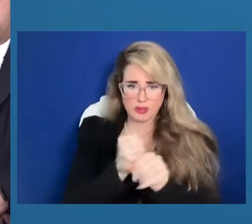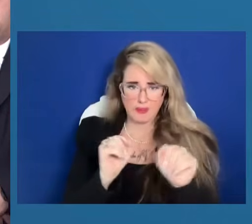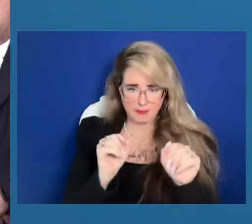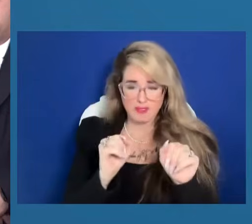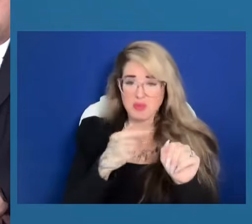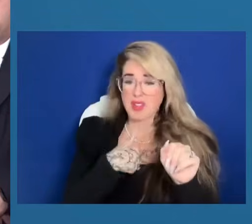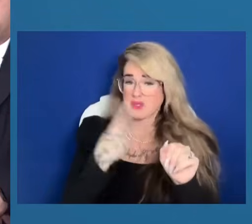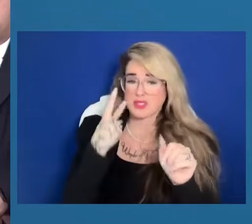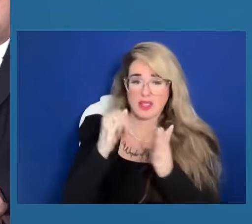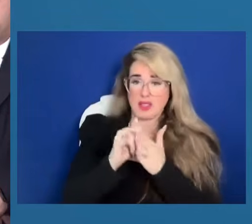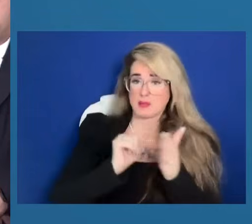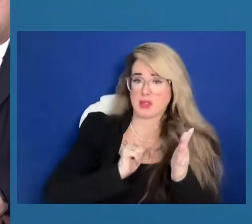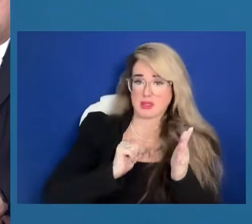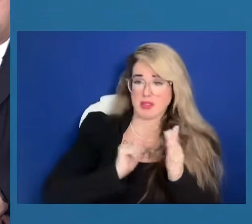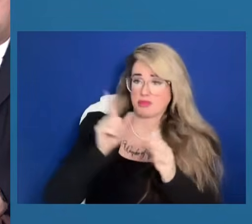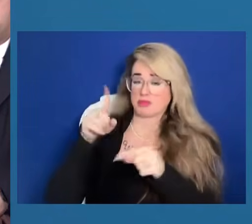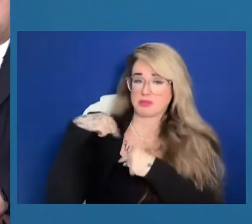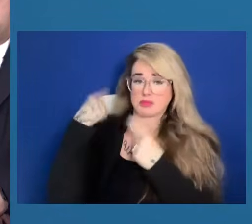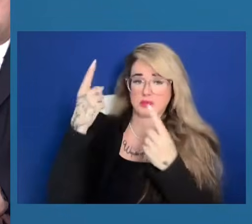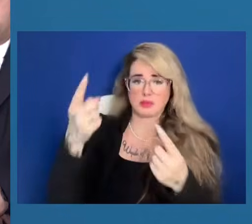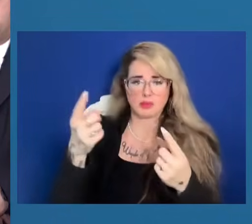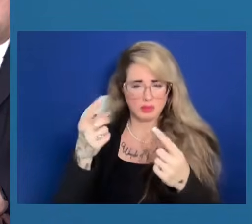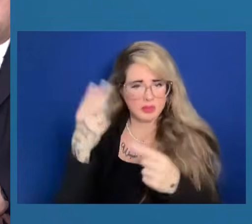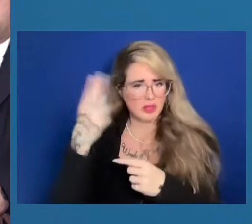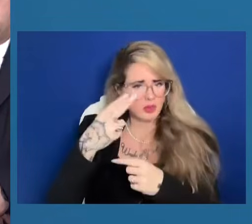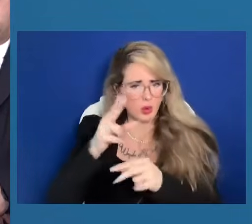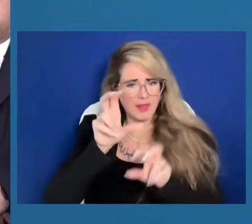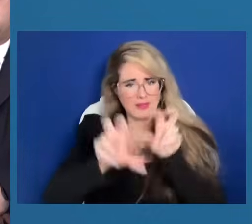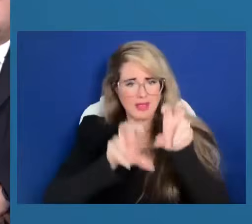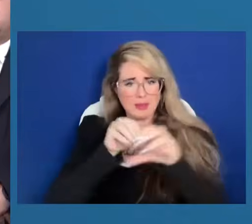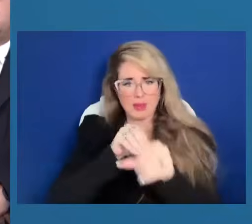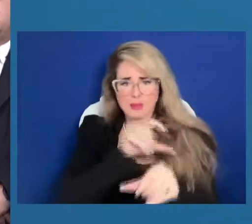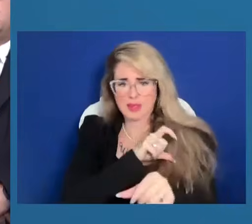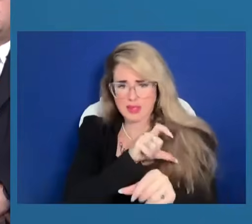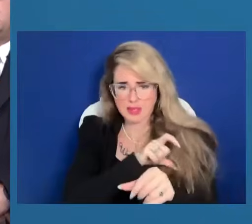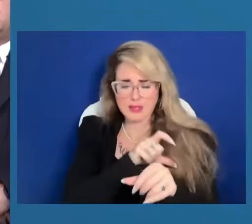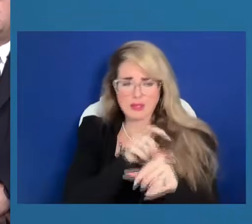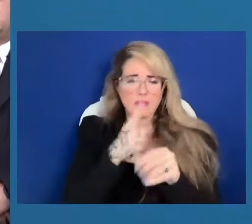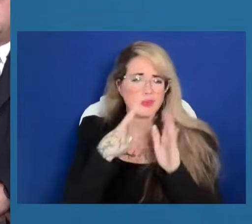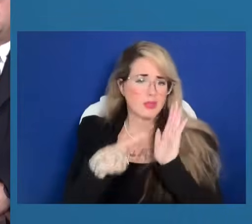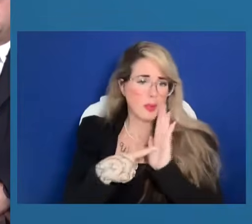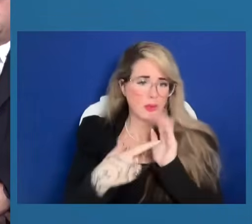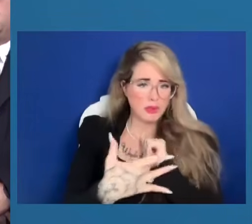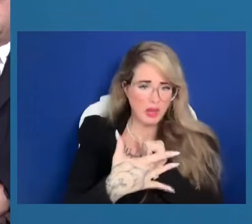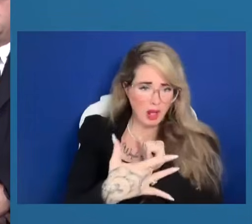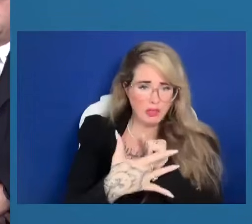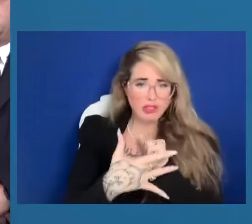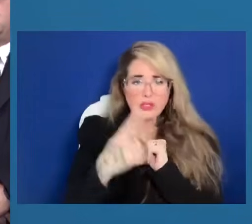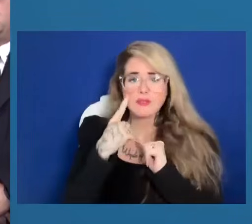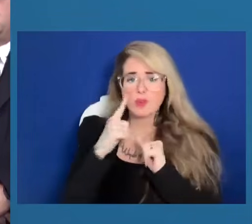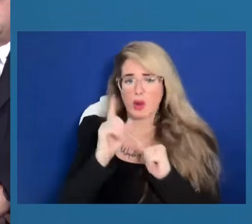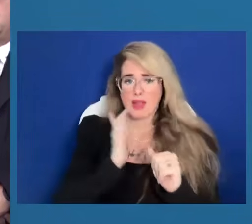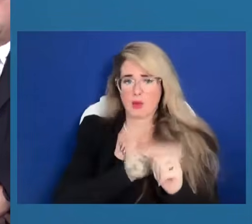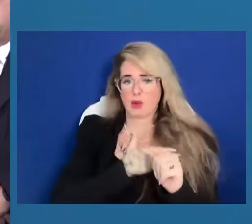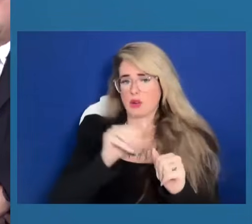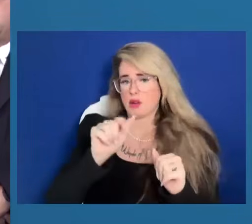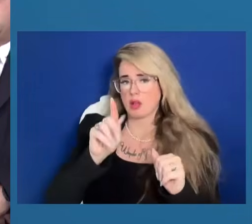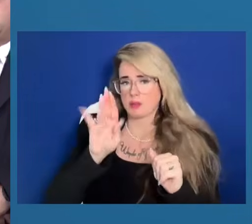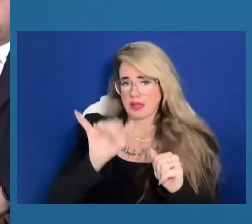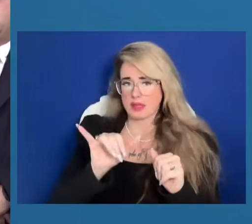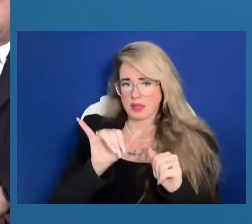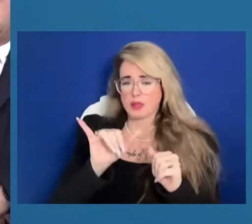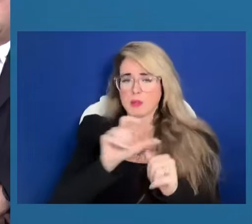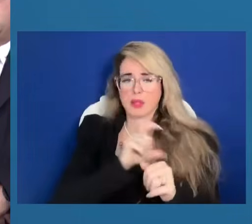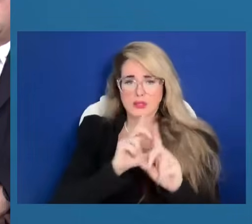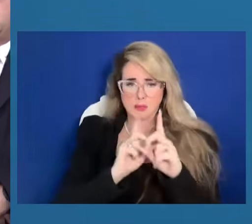that firsthand. There's been historic investments in law enforcement, including technology, for the Albany Police Department and the Capital Region, and certainly